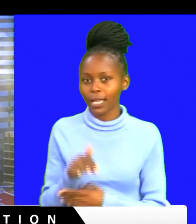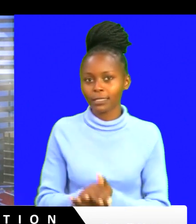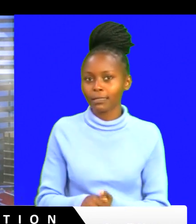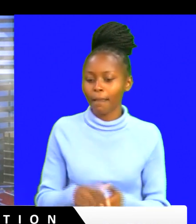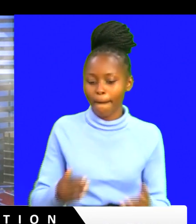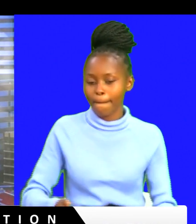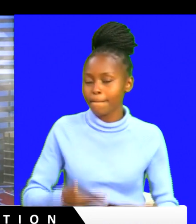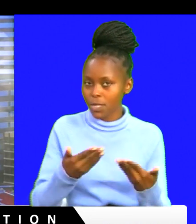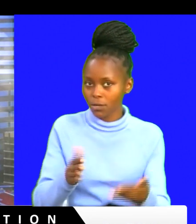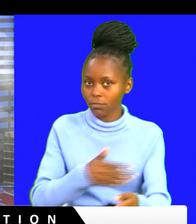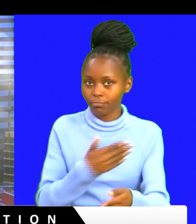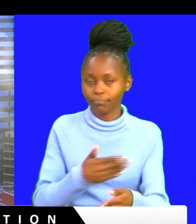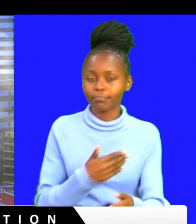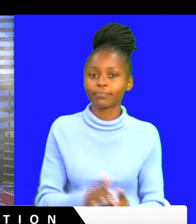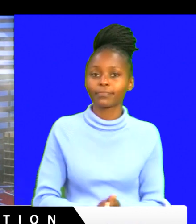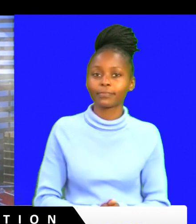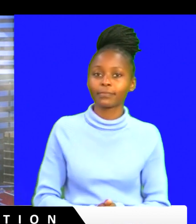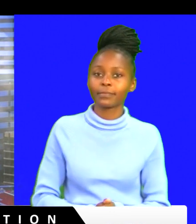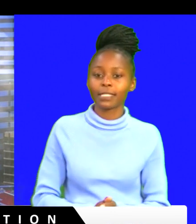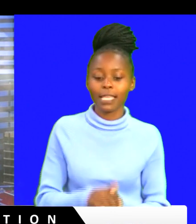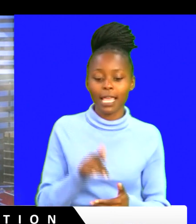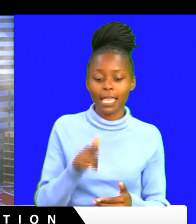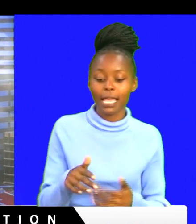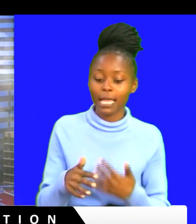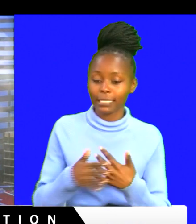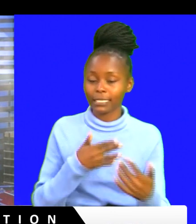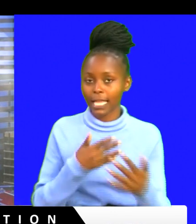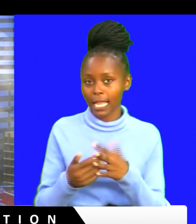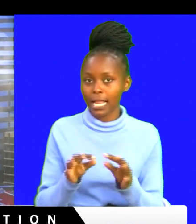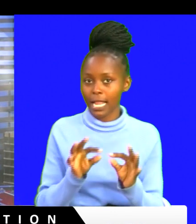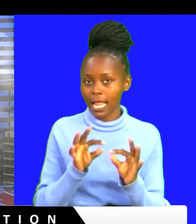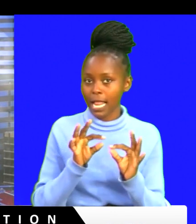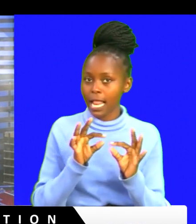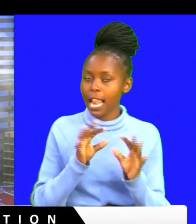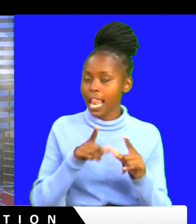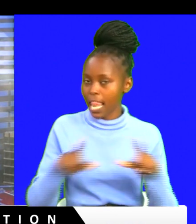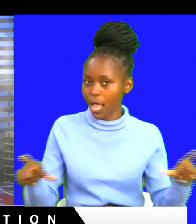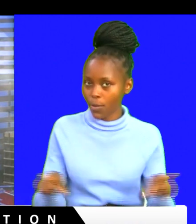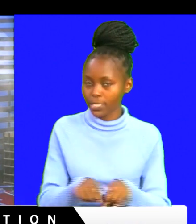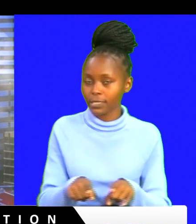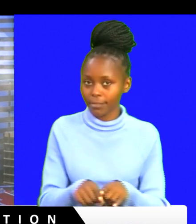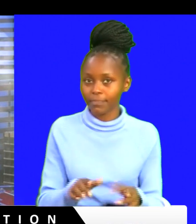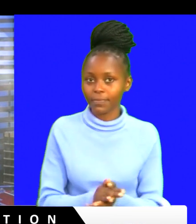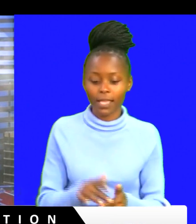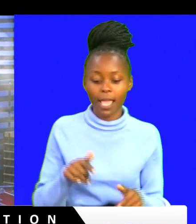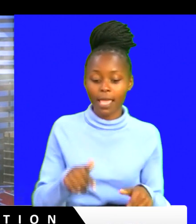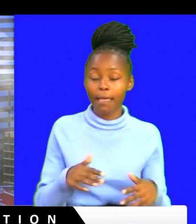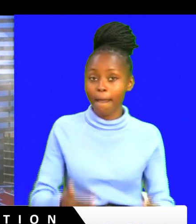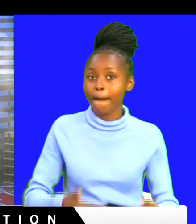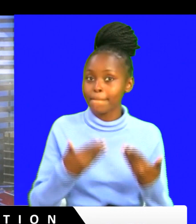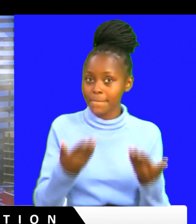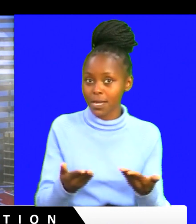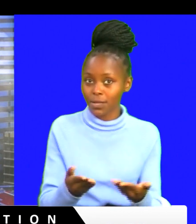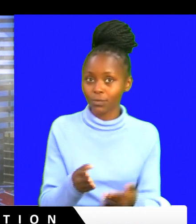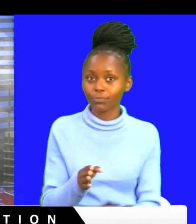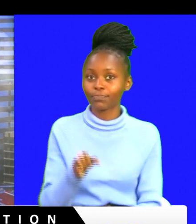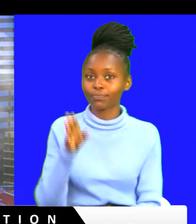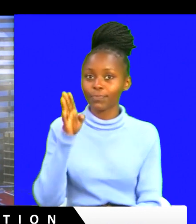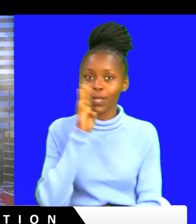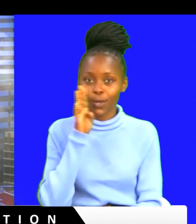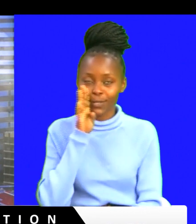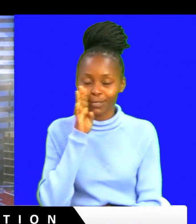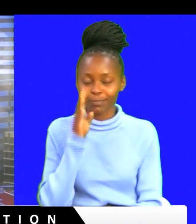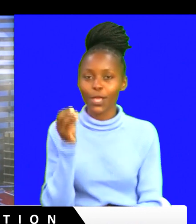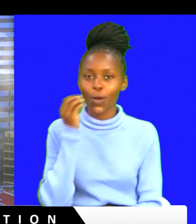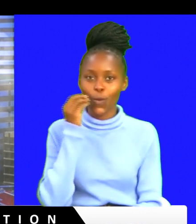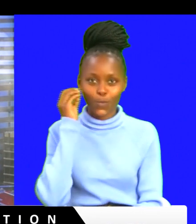the song to you in sign language. Here too, we're ready to bring you what we call kelele za nyumbani